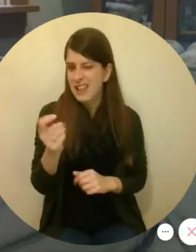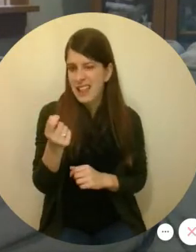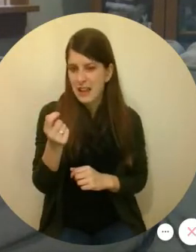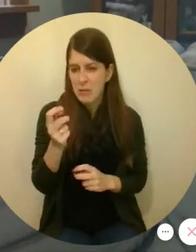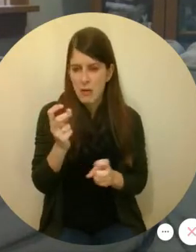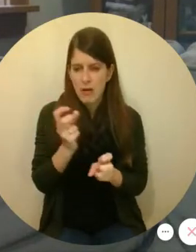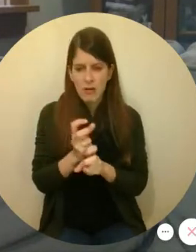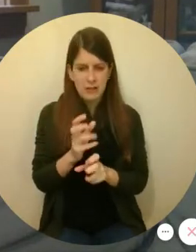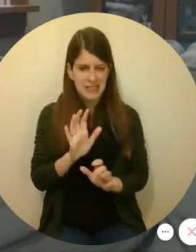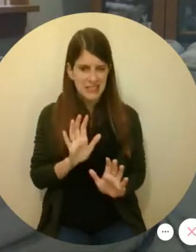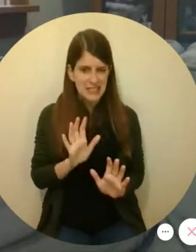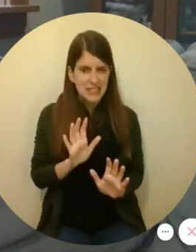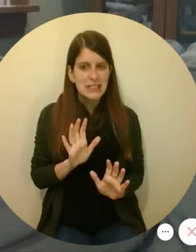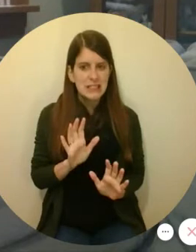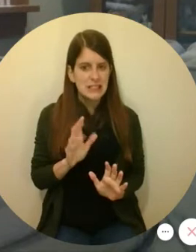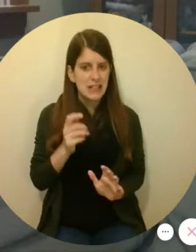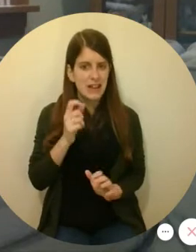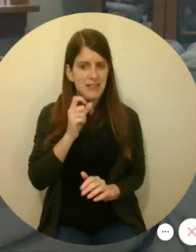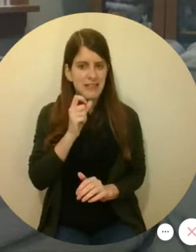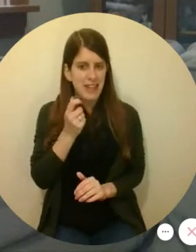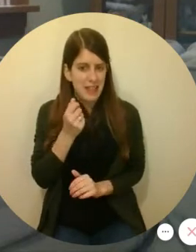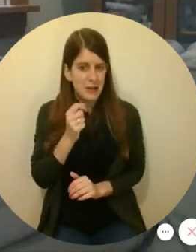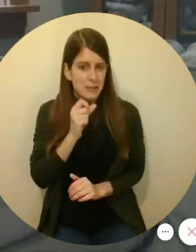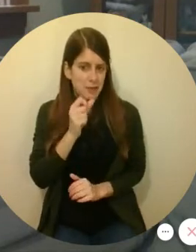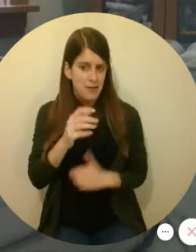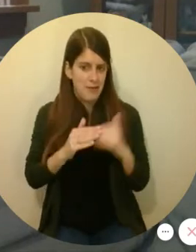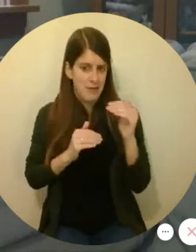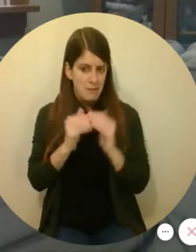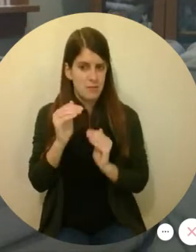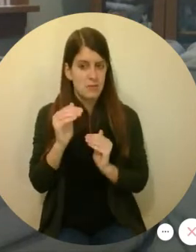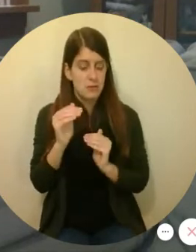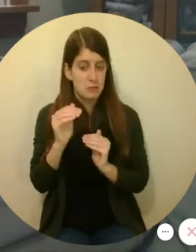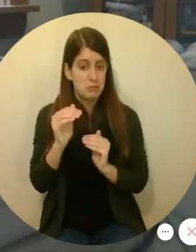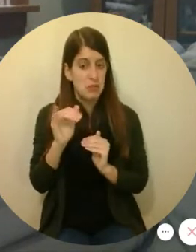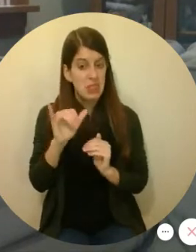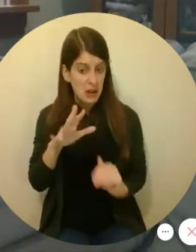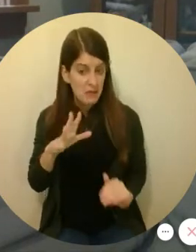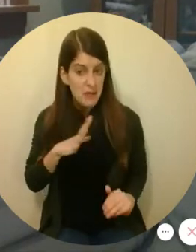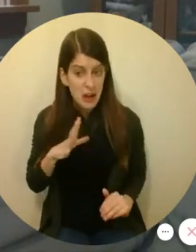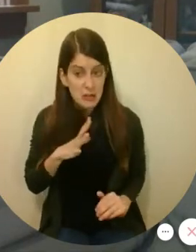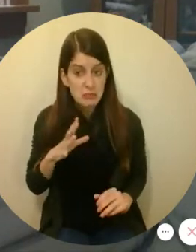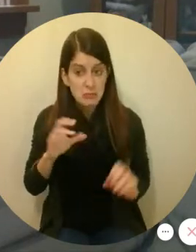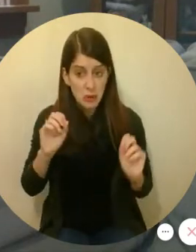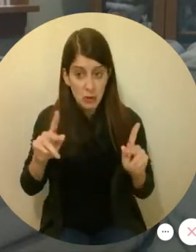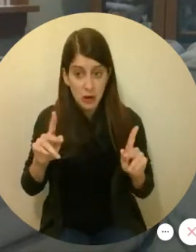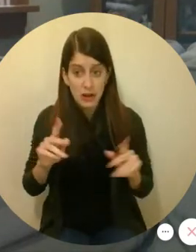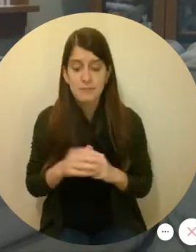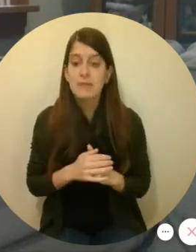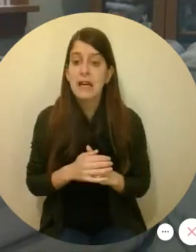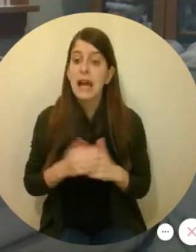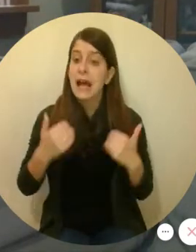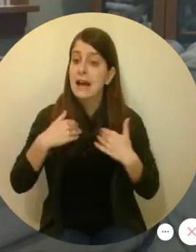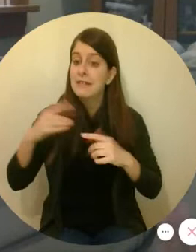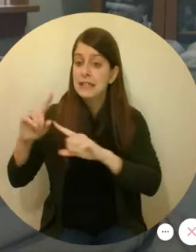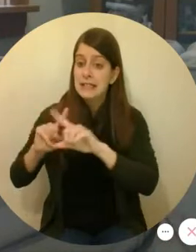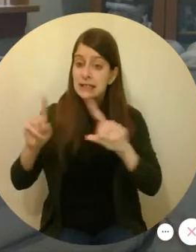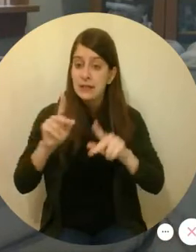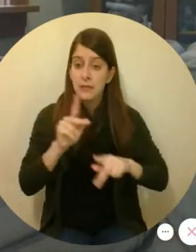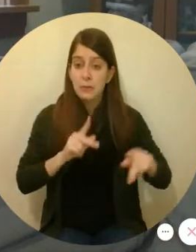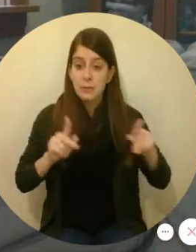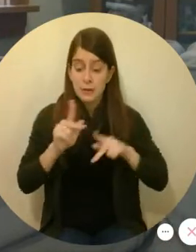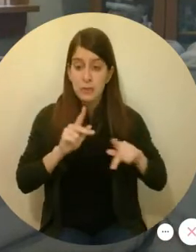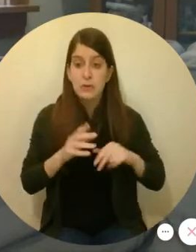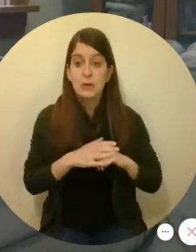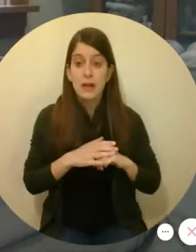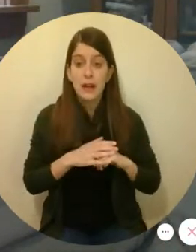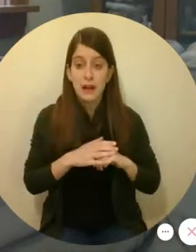actually that's the way it should be. It features different people in a situation in which there are people